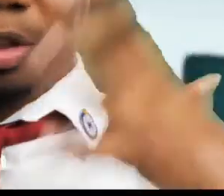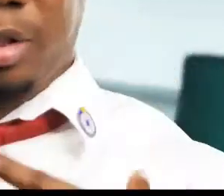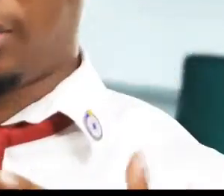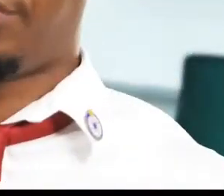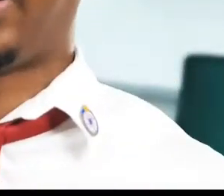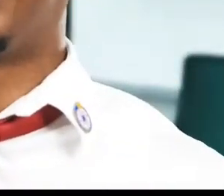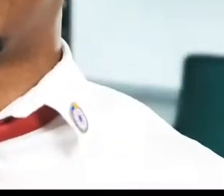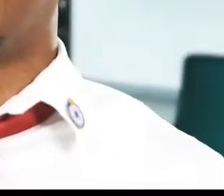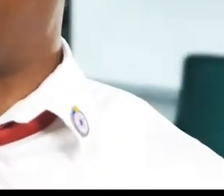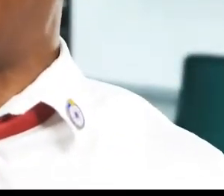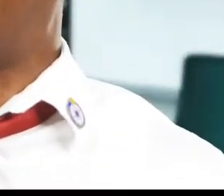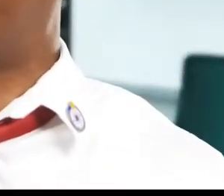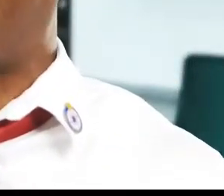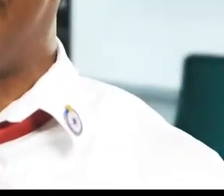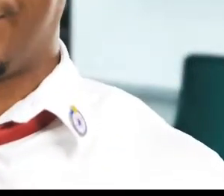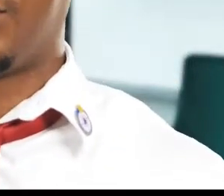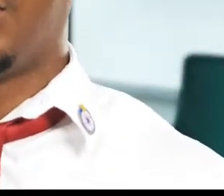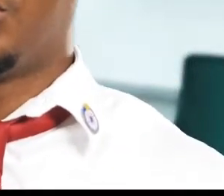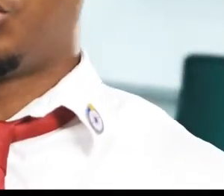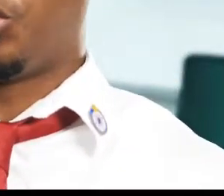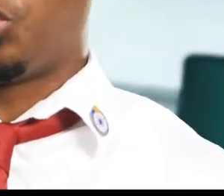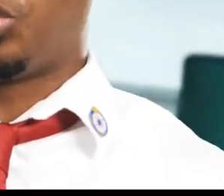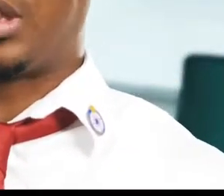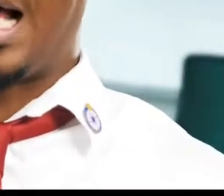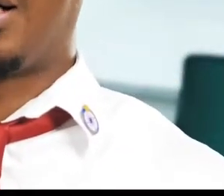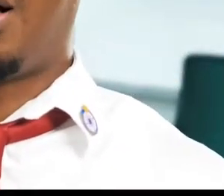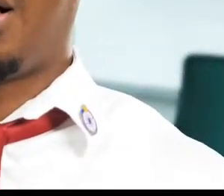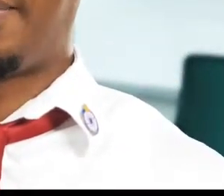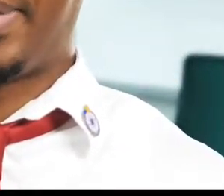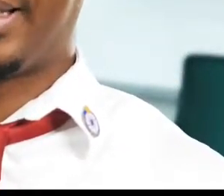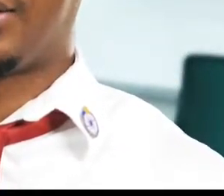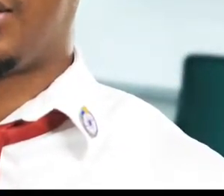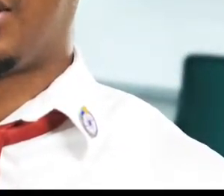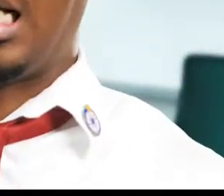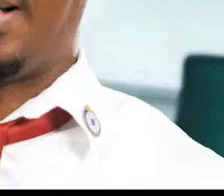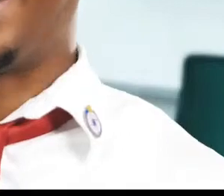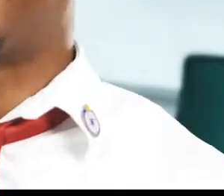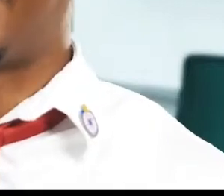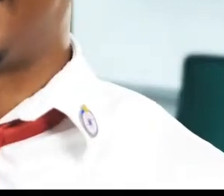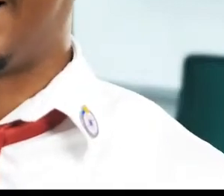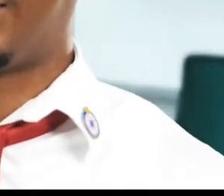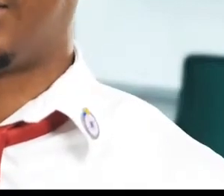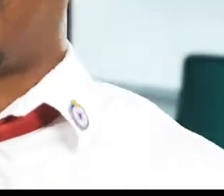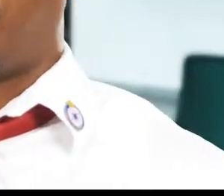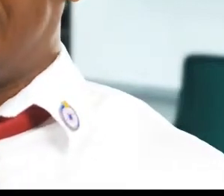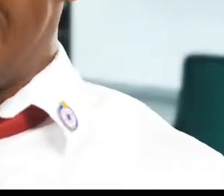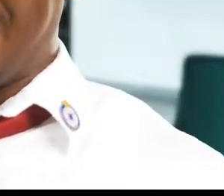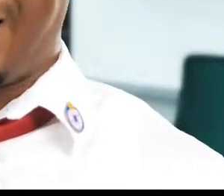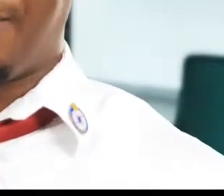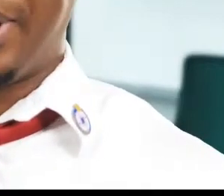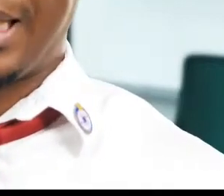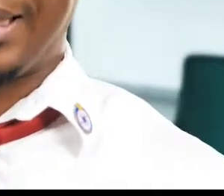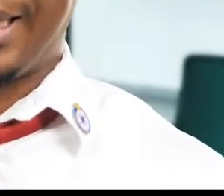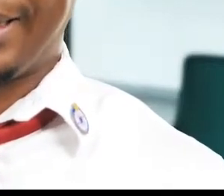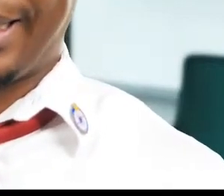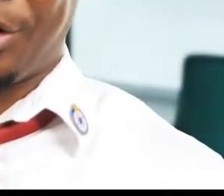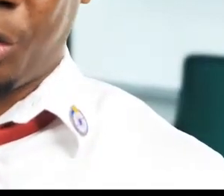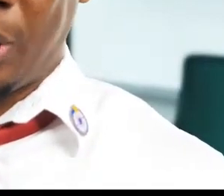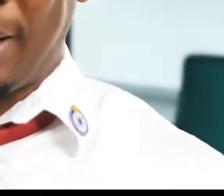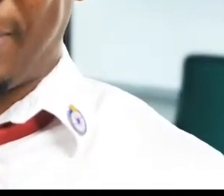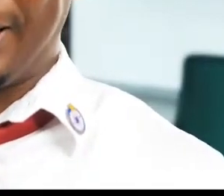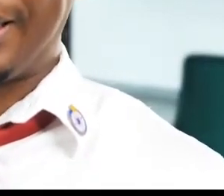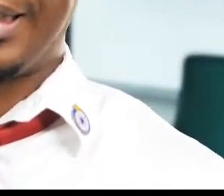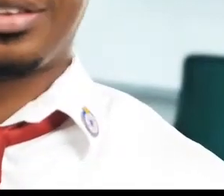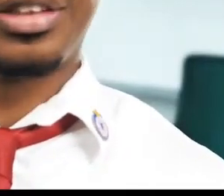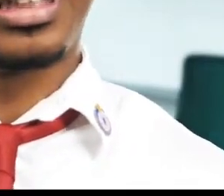is touching the face, we are advised to use alcohol-based hand sanitizers. Now these alcohol-based hand sanitizers